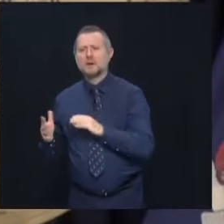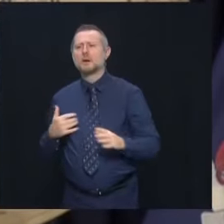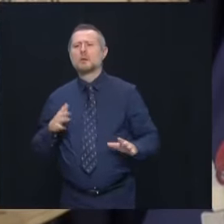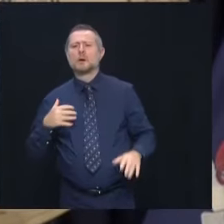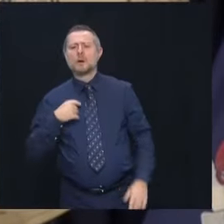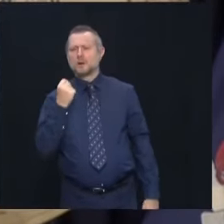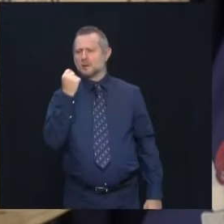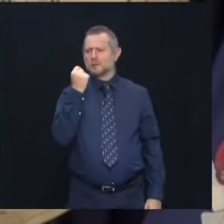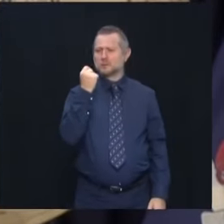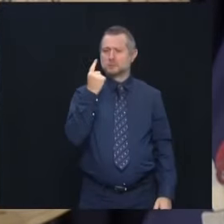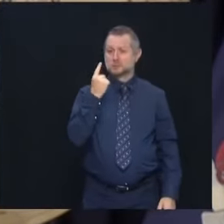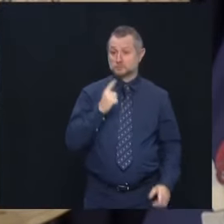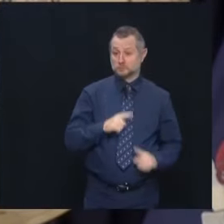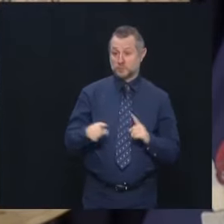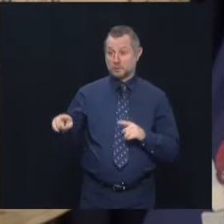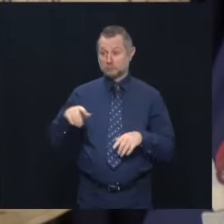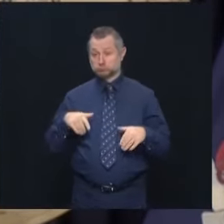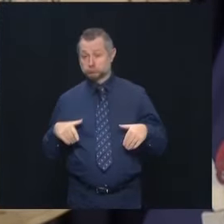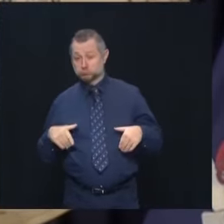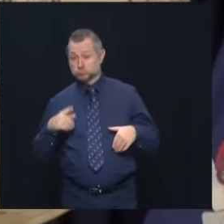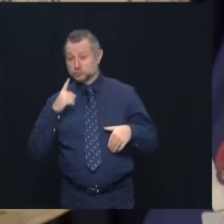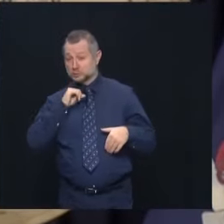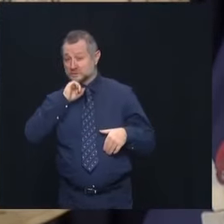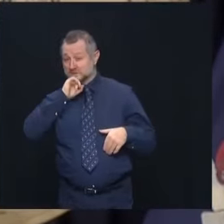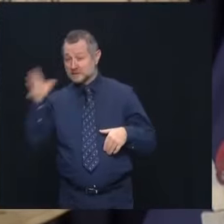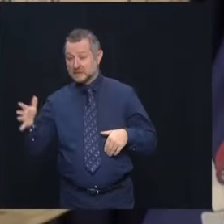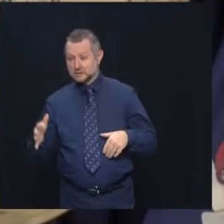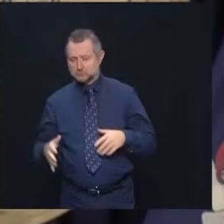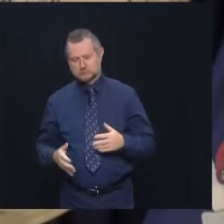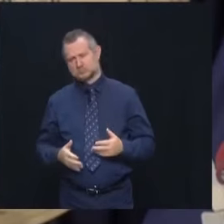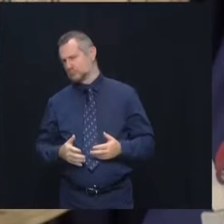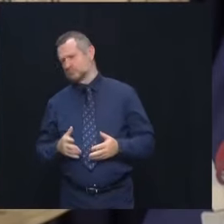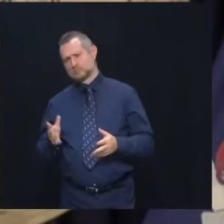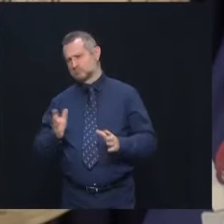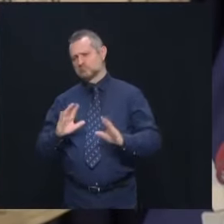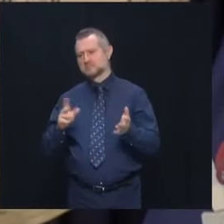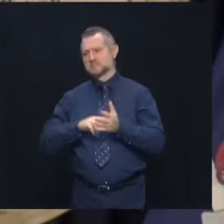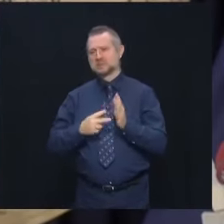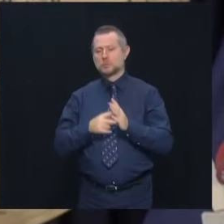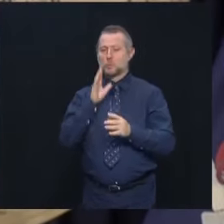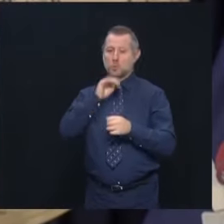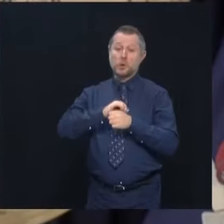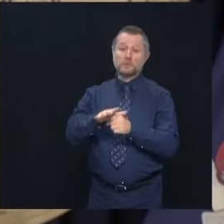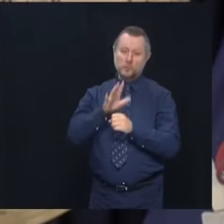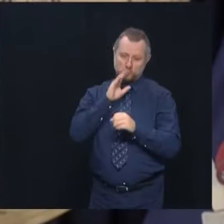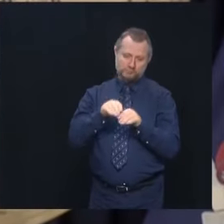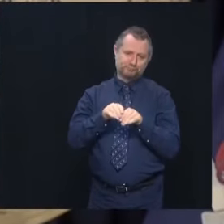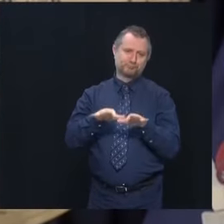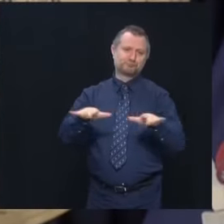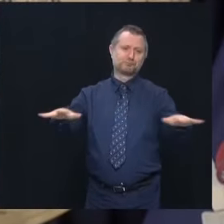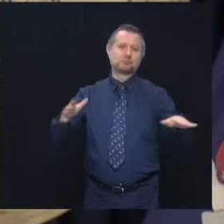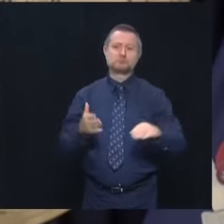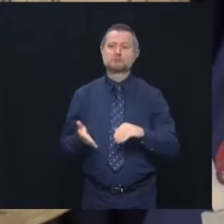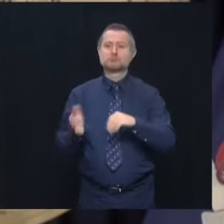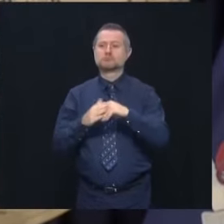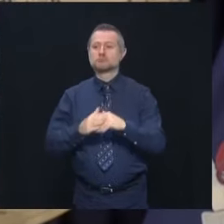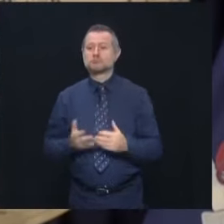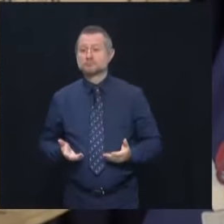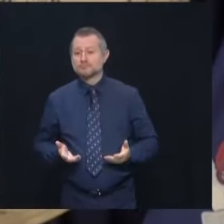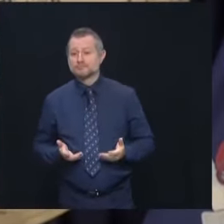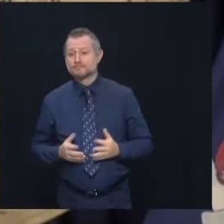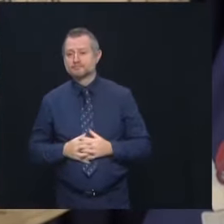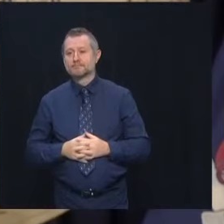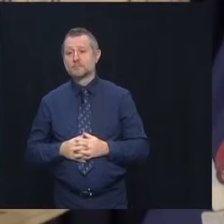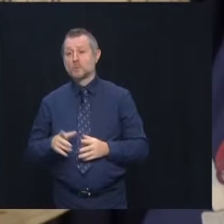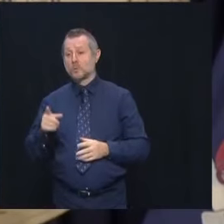But if you don't enforce the law, the virus will spread. So your question